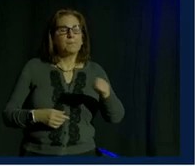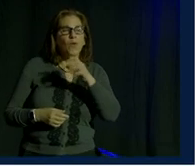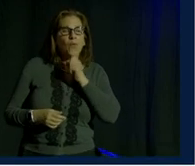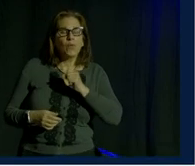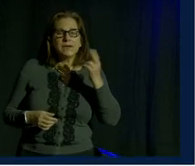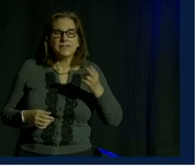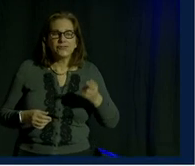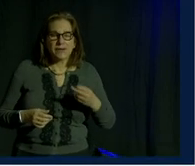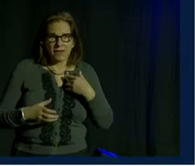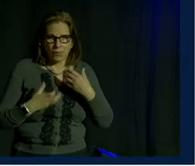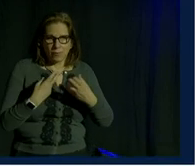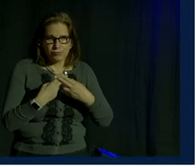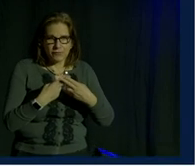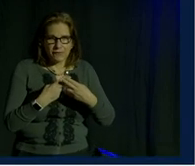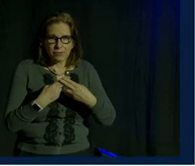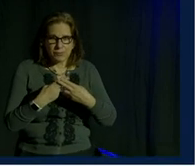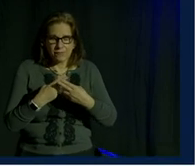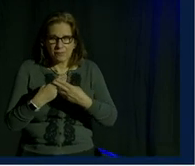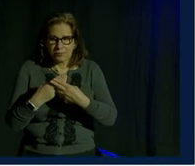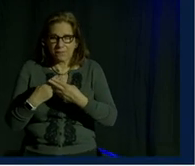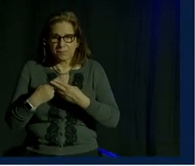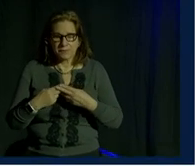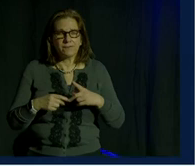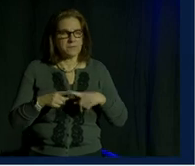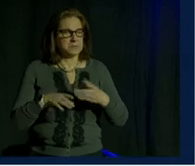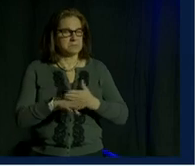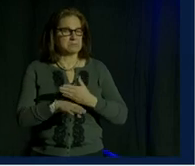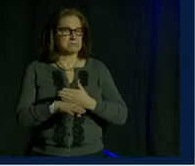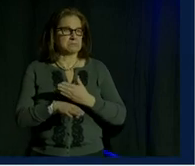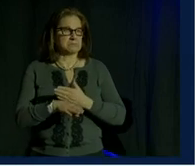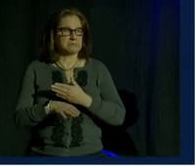to maximize affordable housing production.